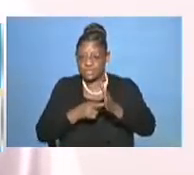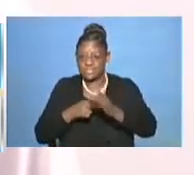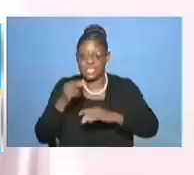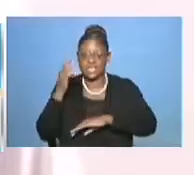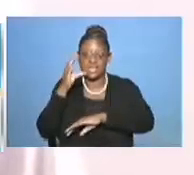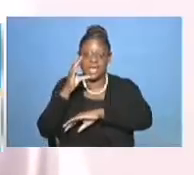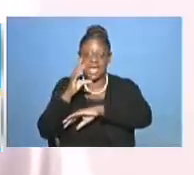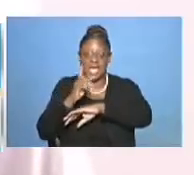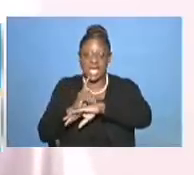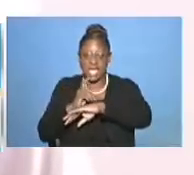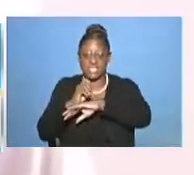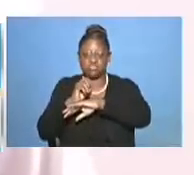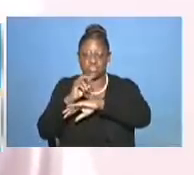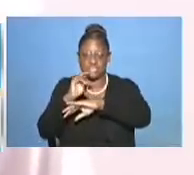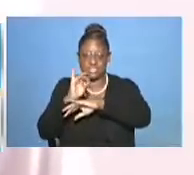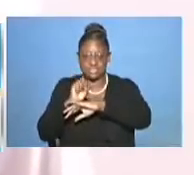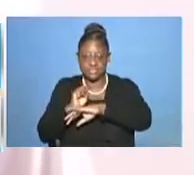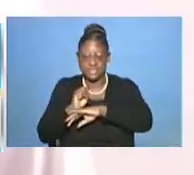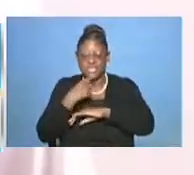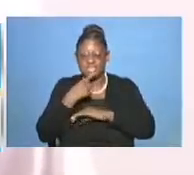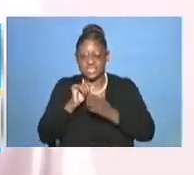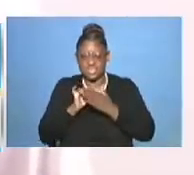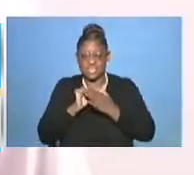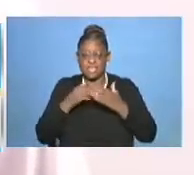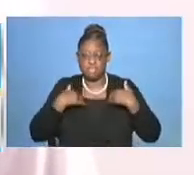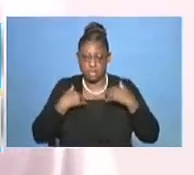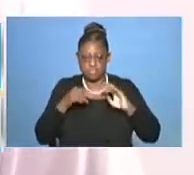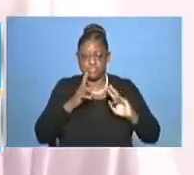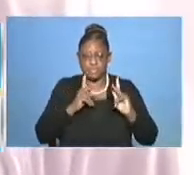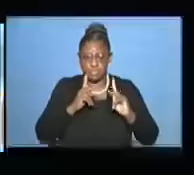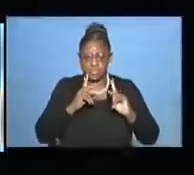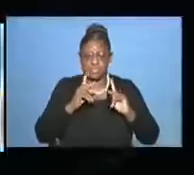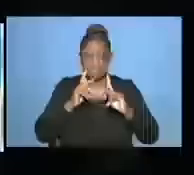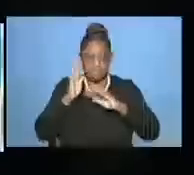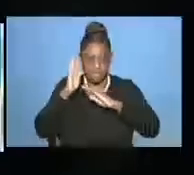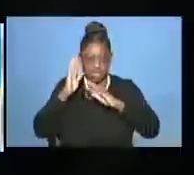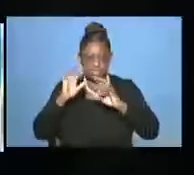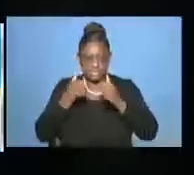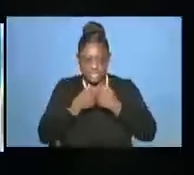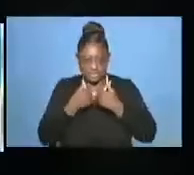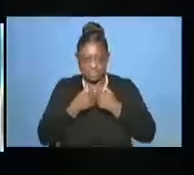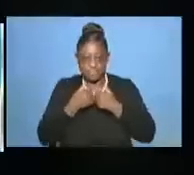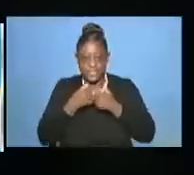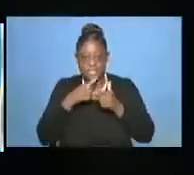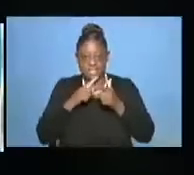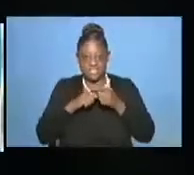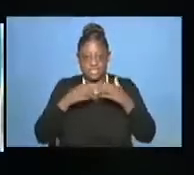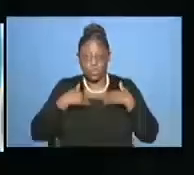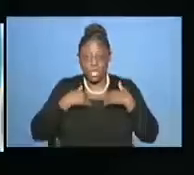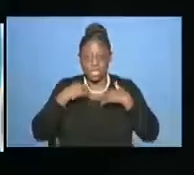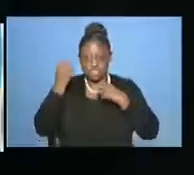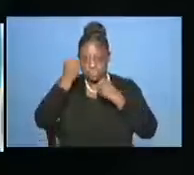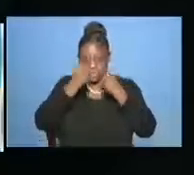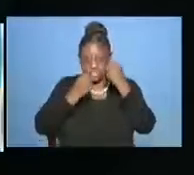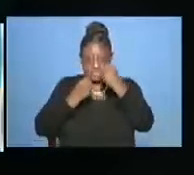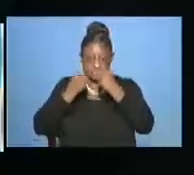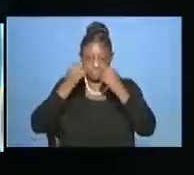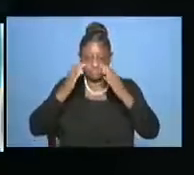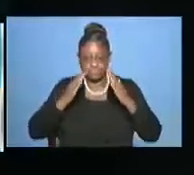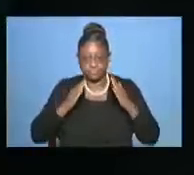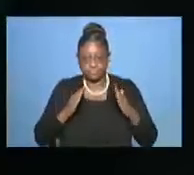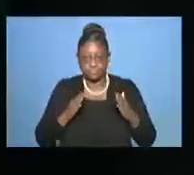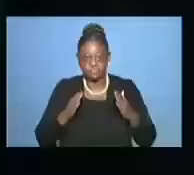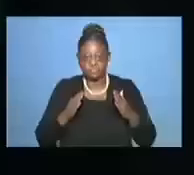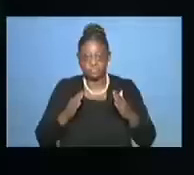Andrew. So we're going with a young cadre of athletes for this year's Bahamas game. And a trio of local boxers gearing up for a major